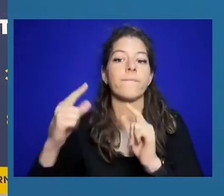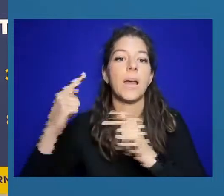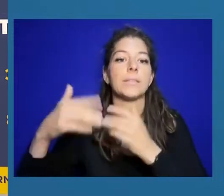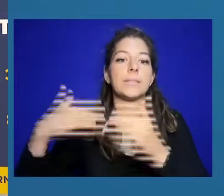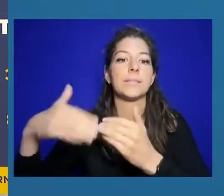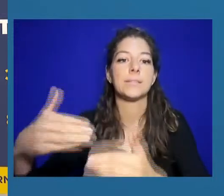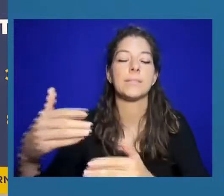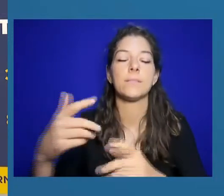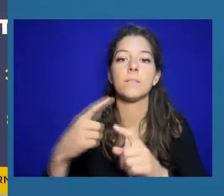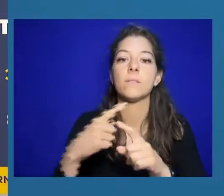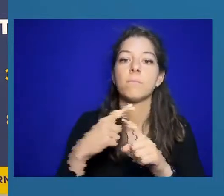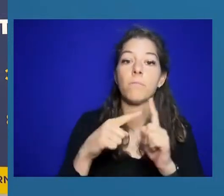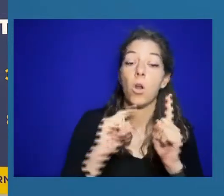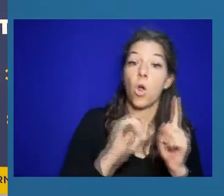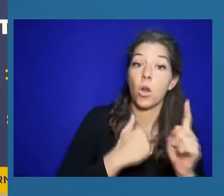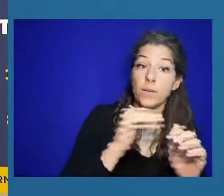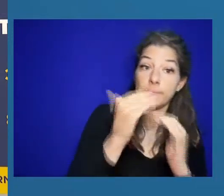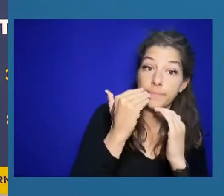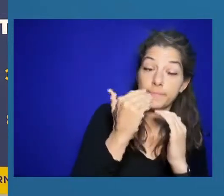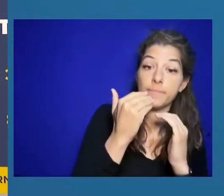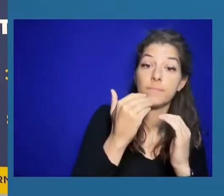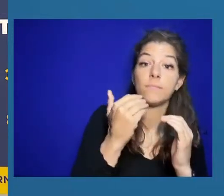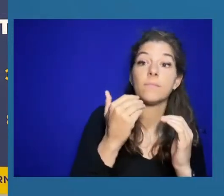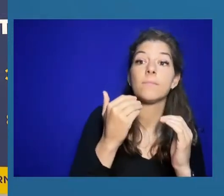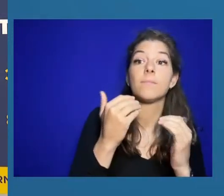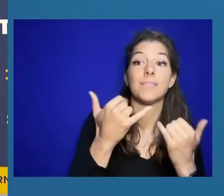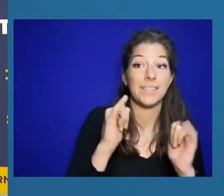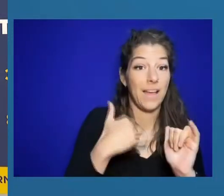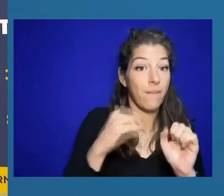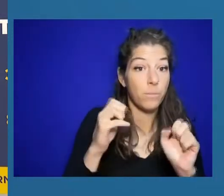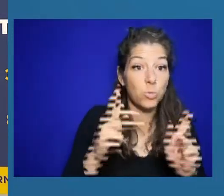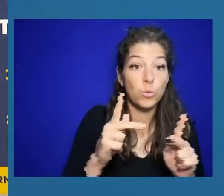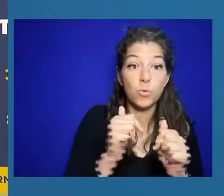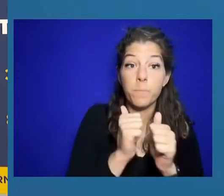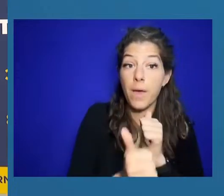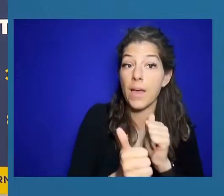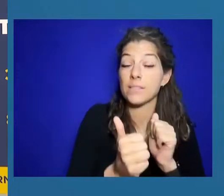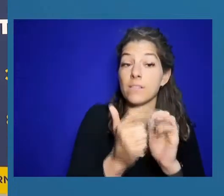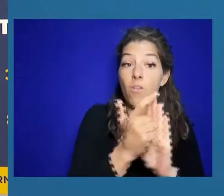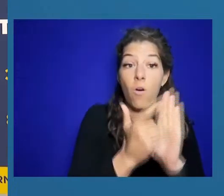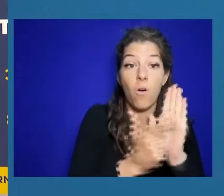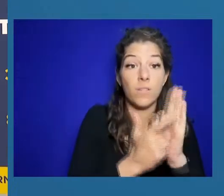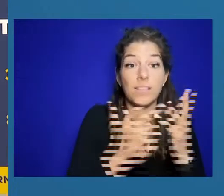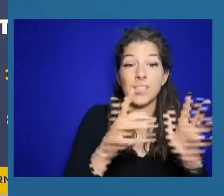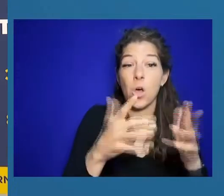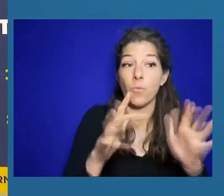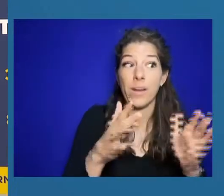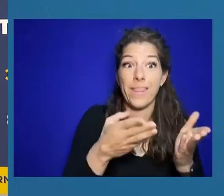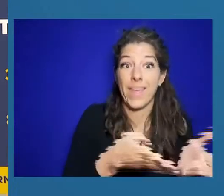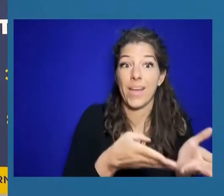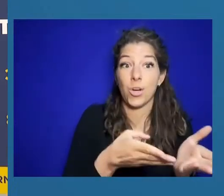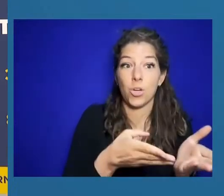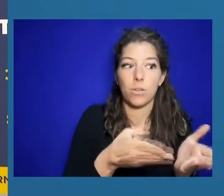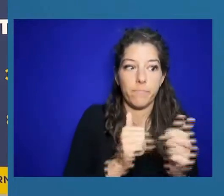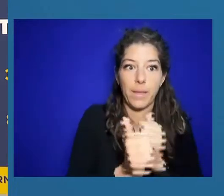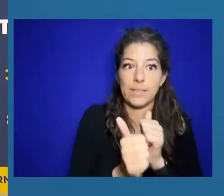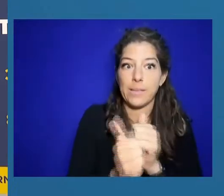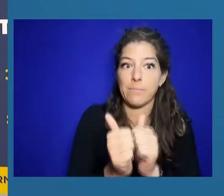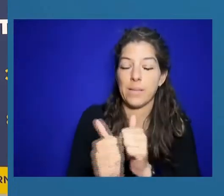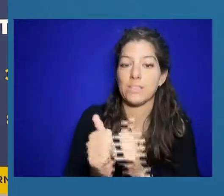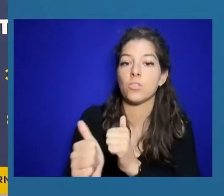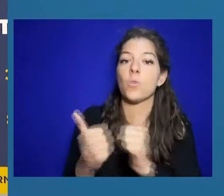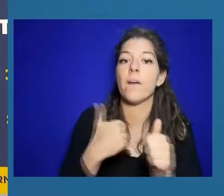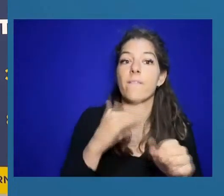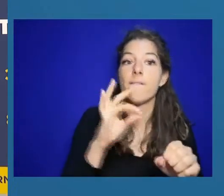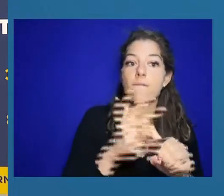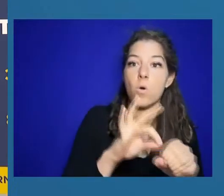within those constraints, there is a window to pass legislation that's already been introduced, to have a vote